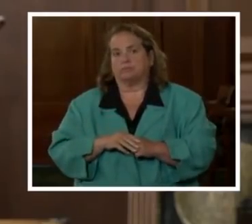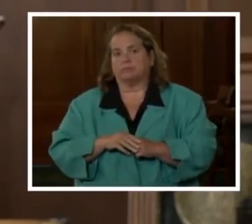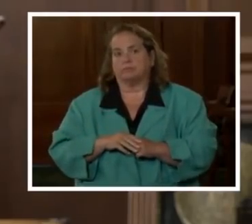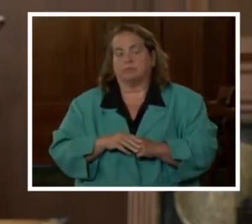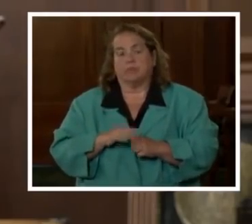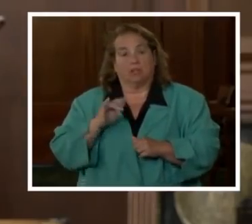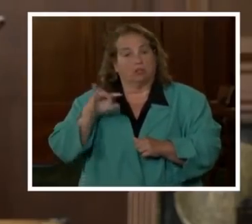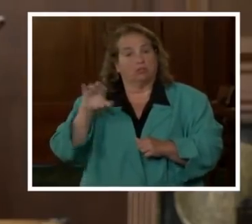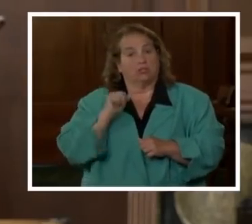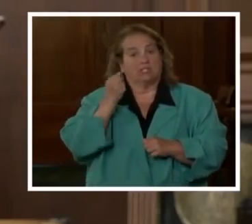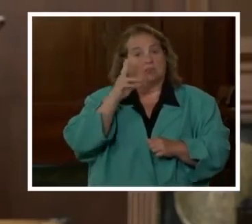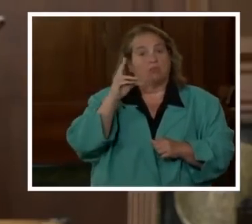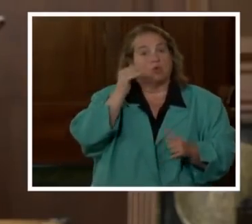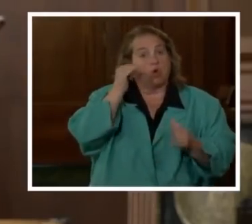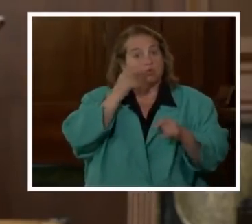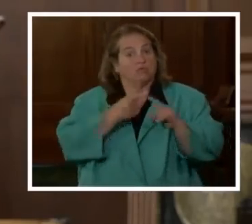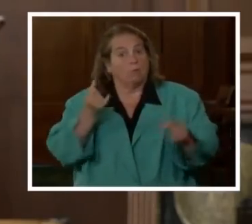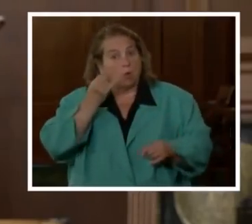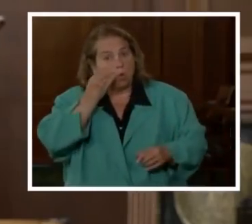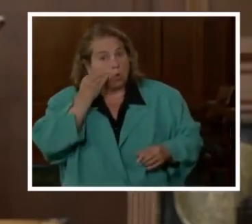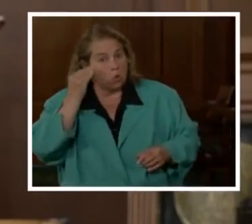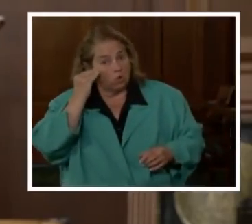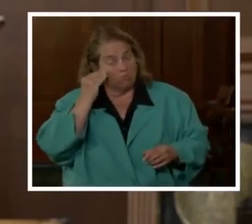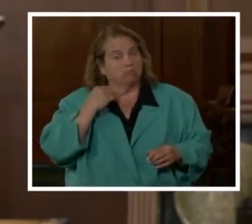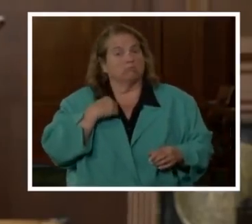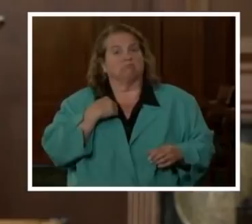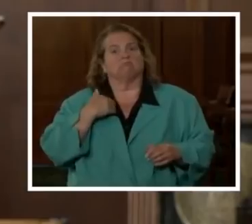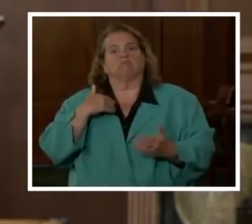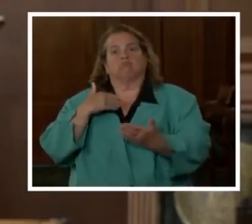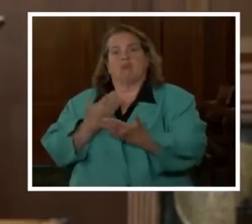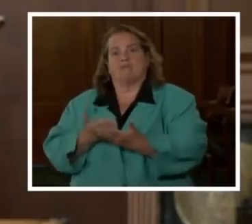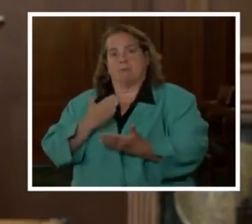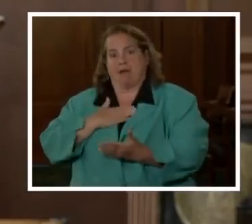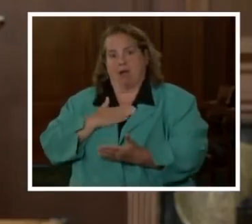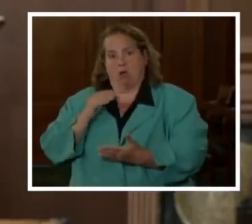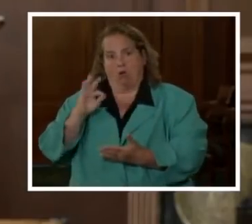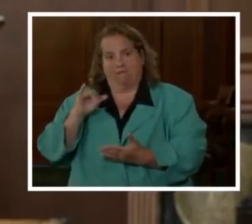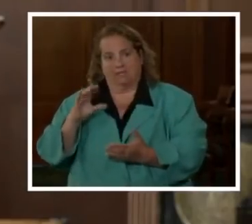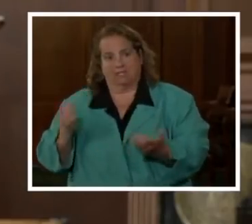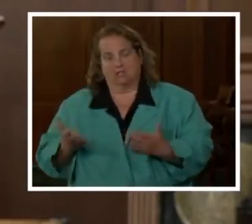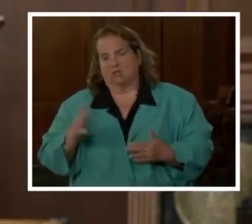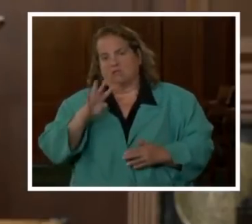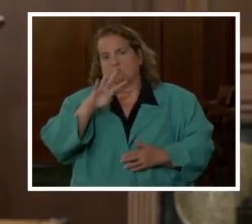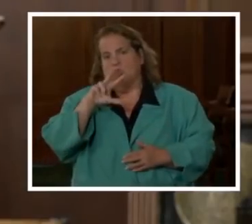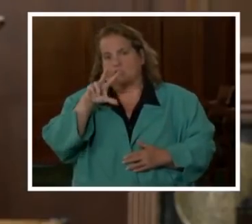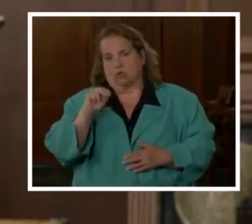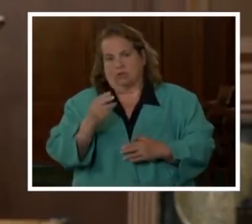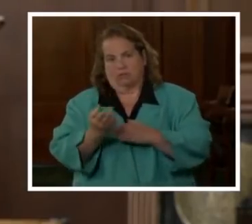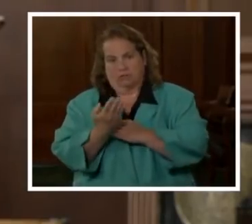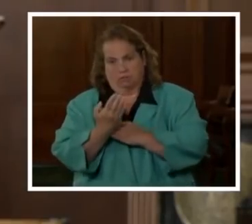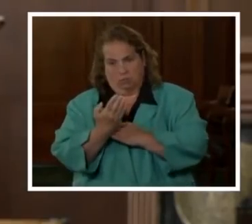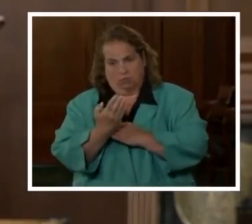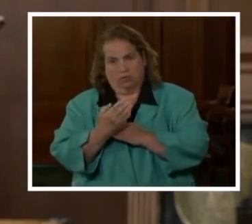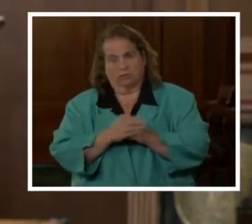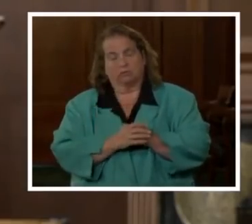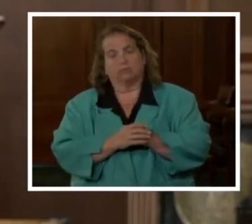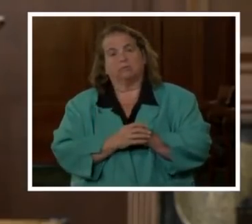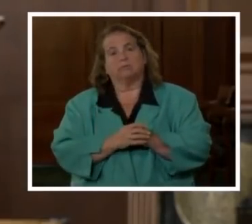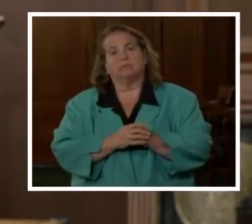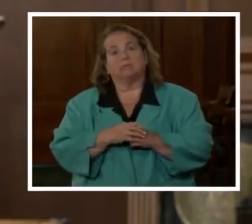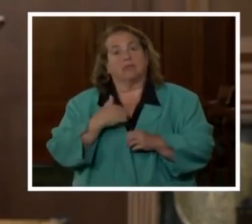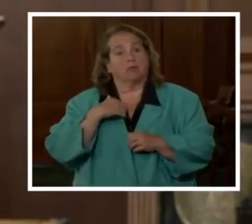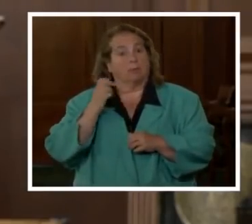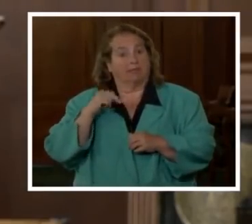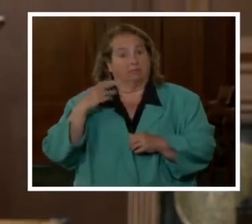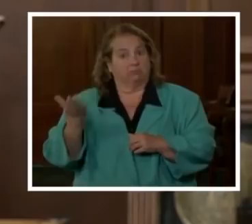took several calls from home, got to my office at about 4:30 this morning, and I've